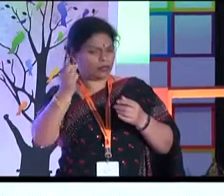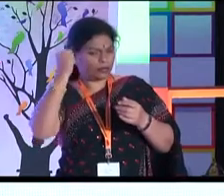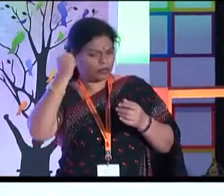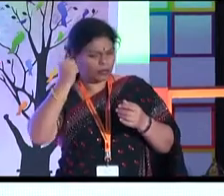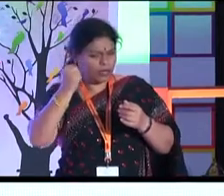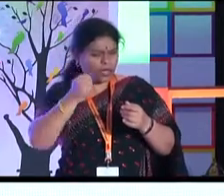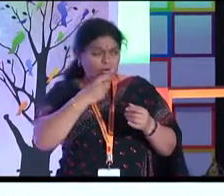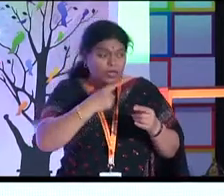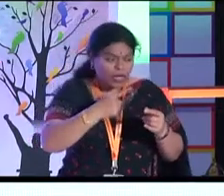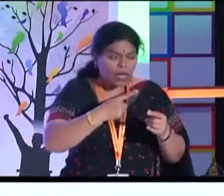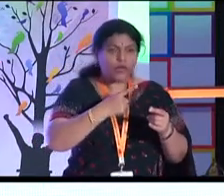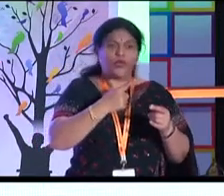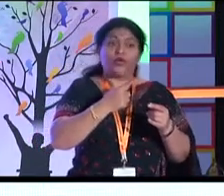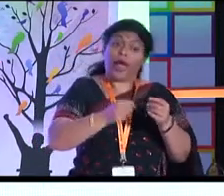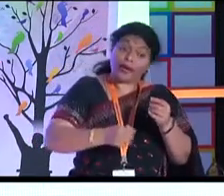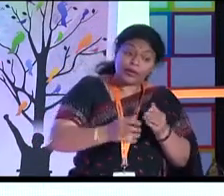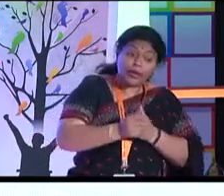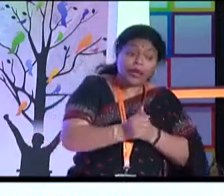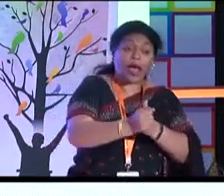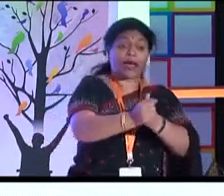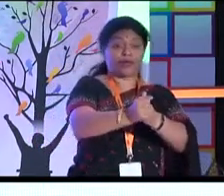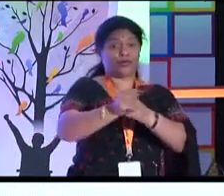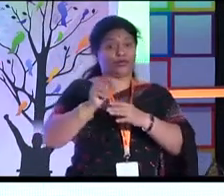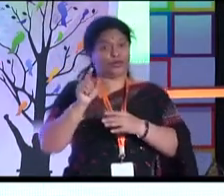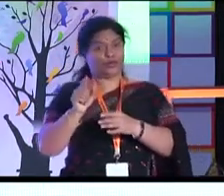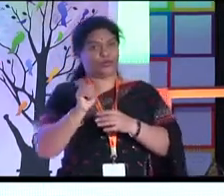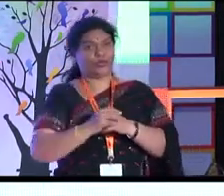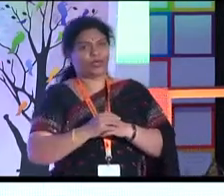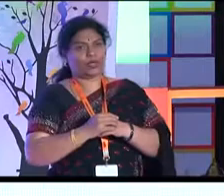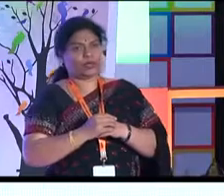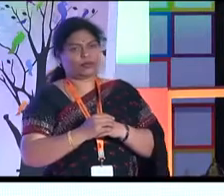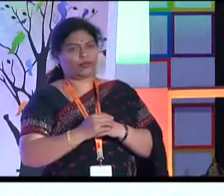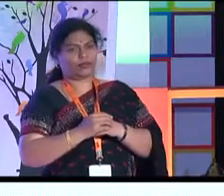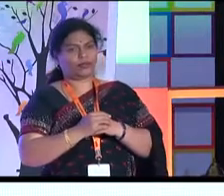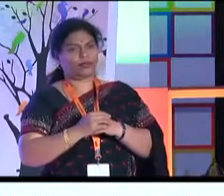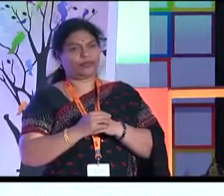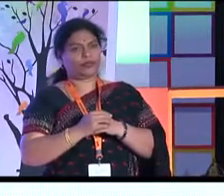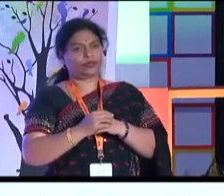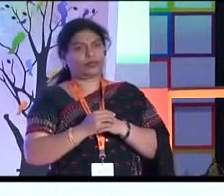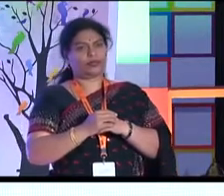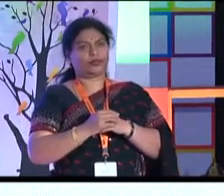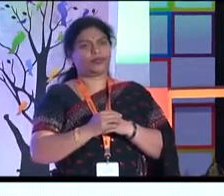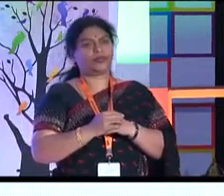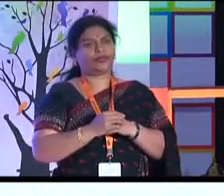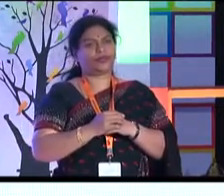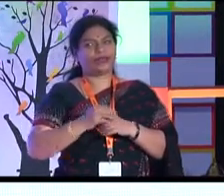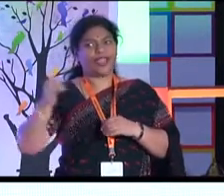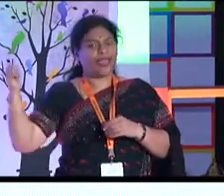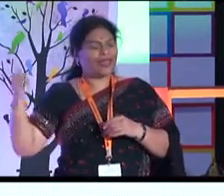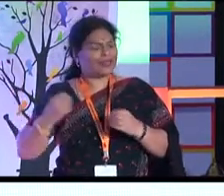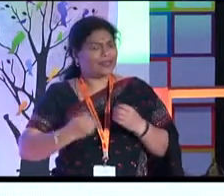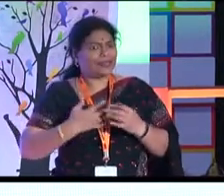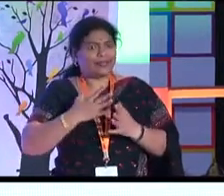objects and tell you and guide you. Basically, I'm actually, you know,